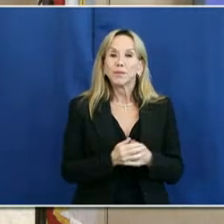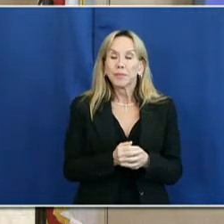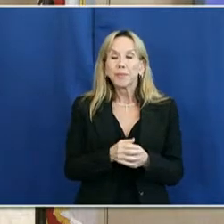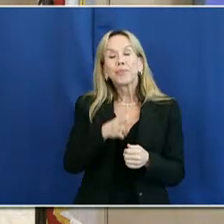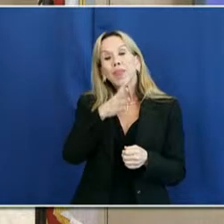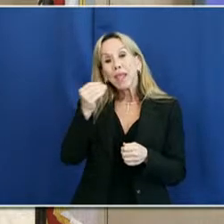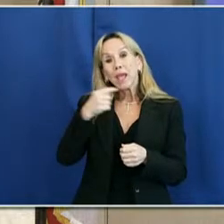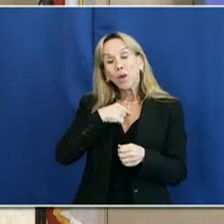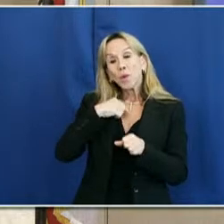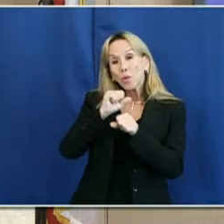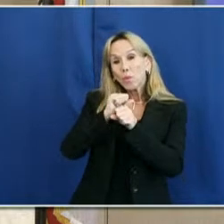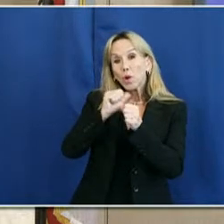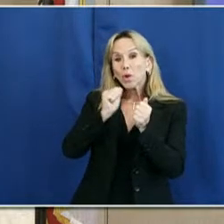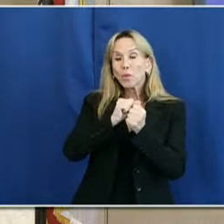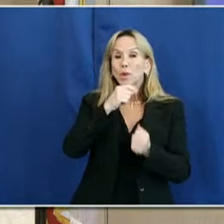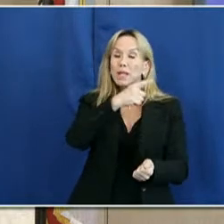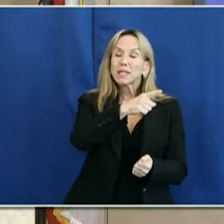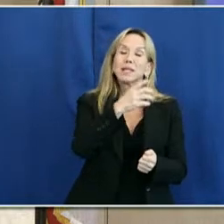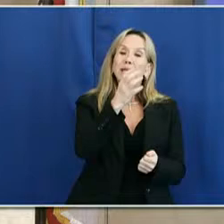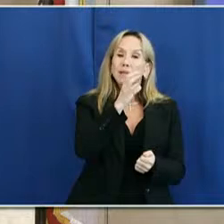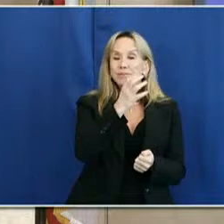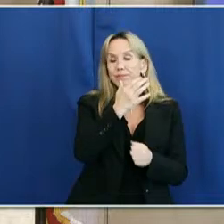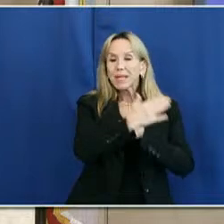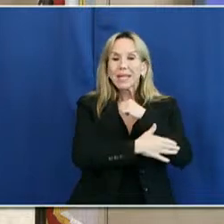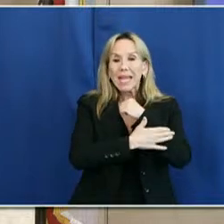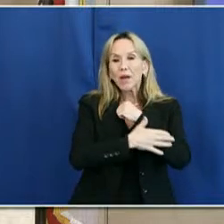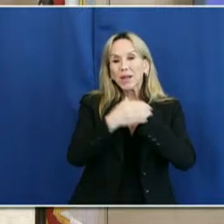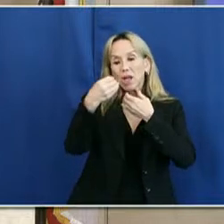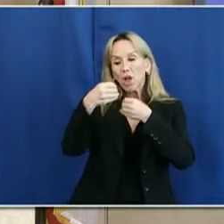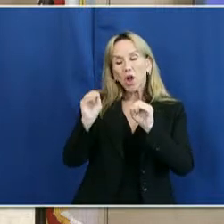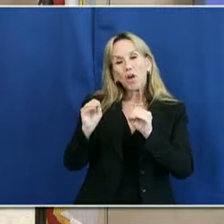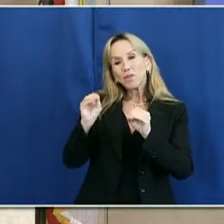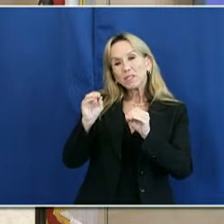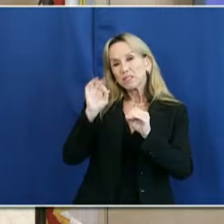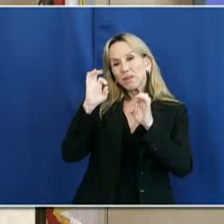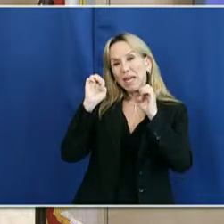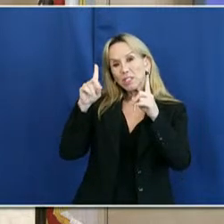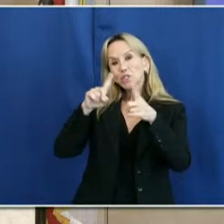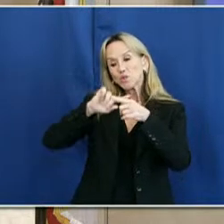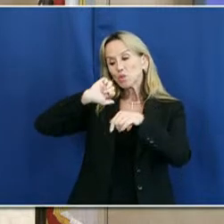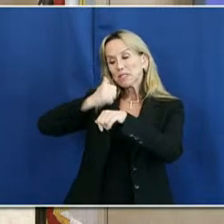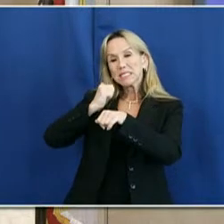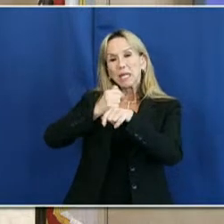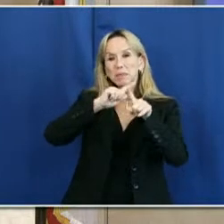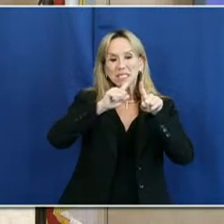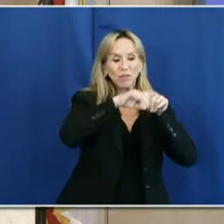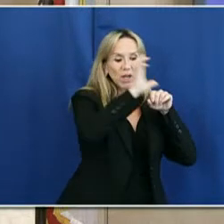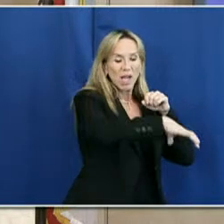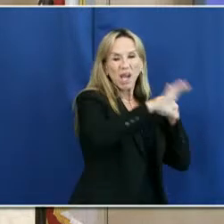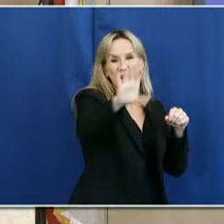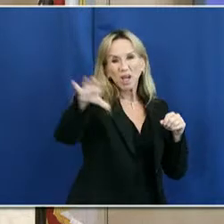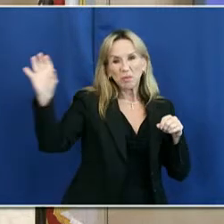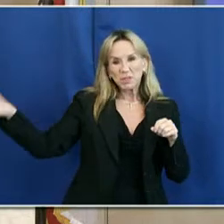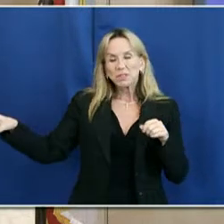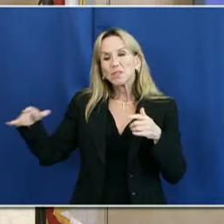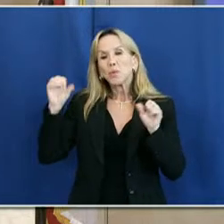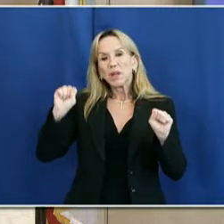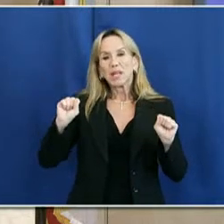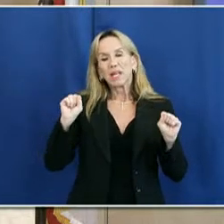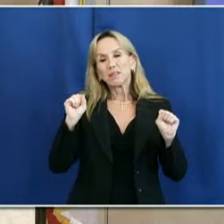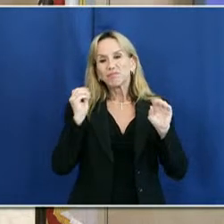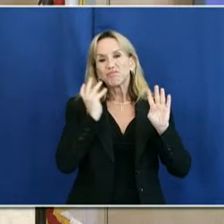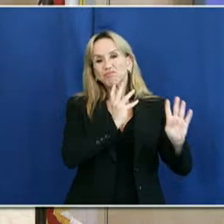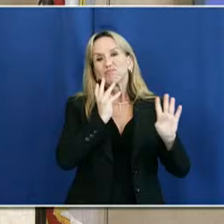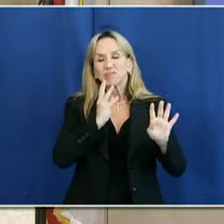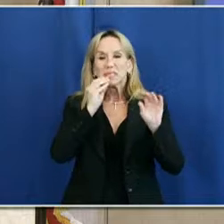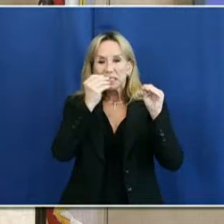and we're working with the County Office of Education to set up regional hubs that will be dedicated testing for school staff. As it relates to